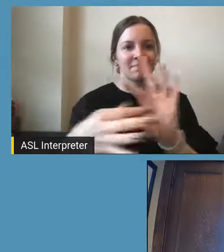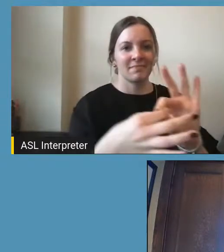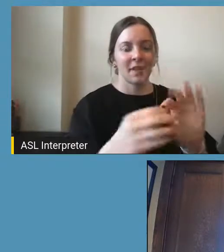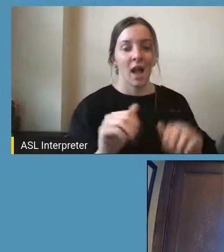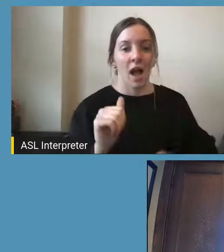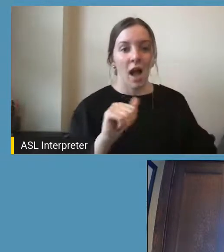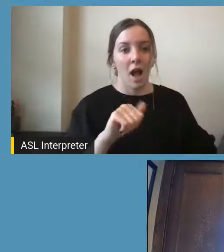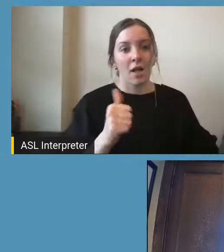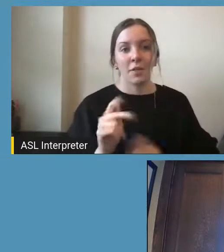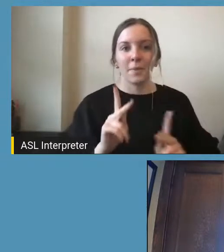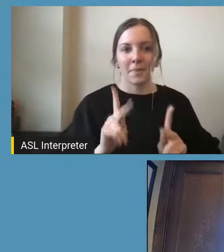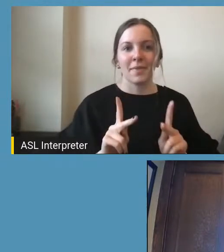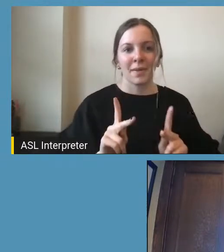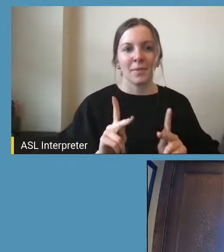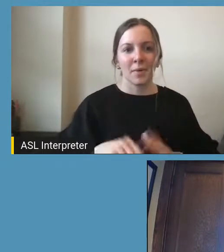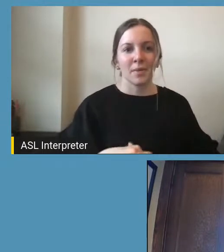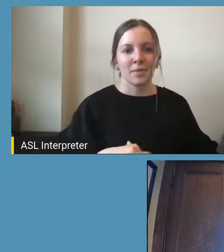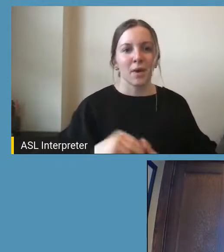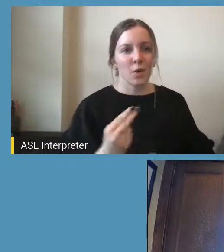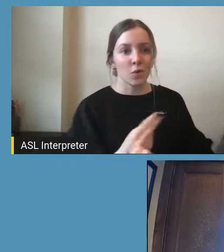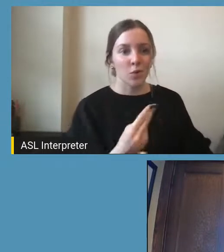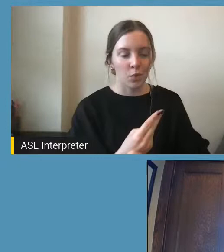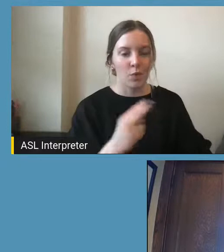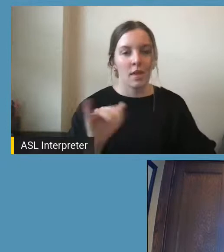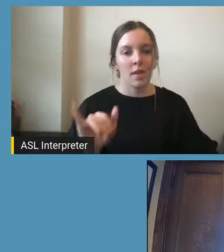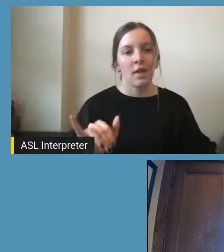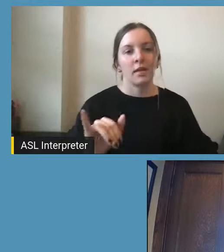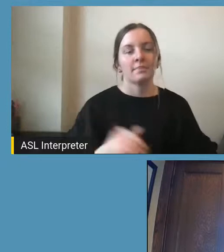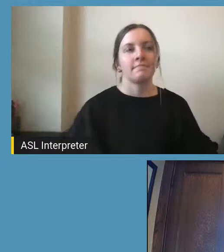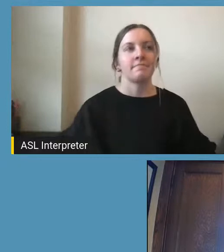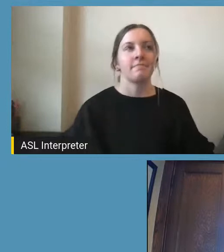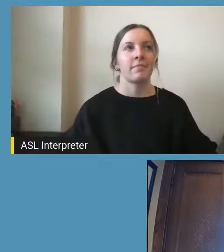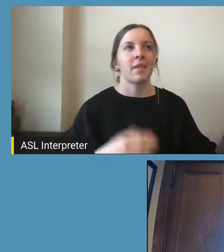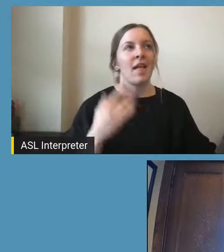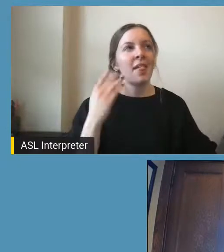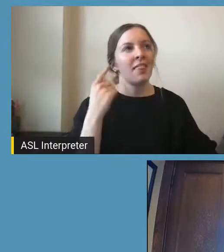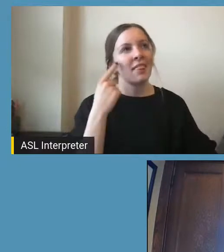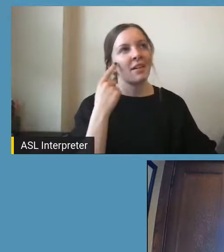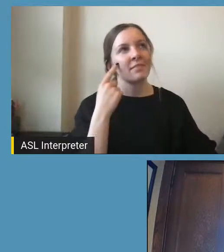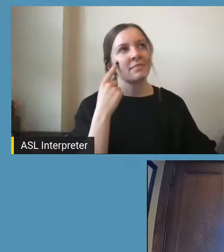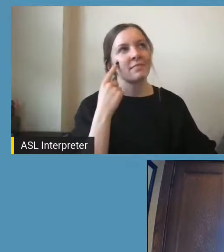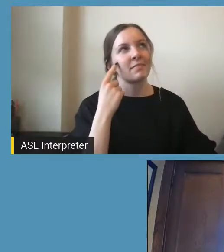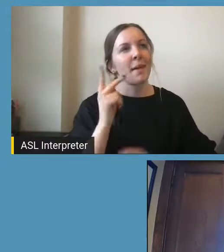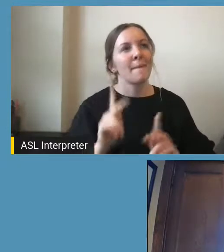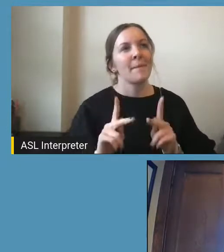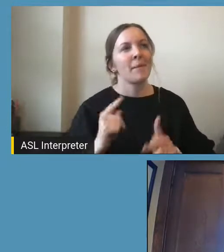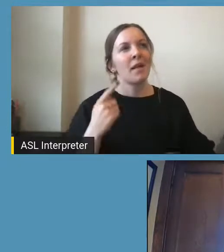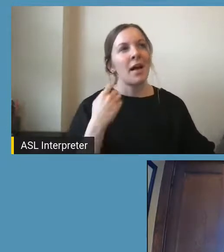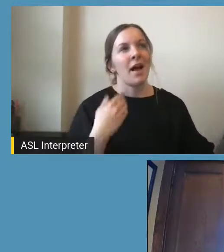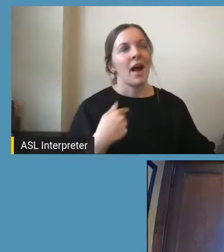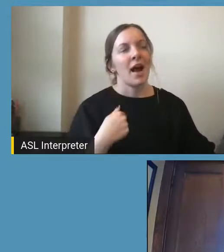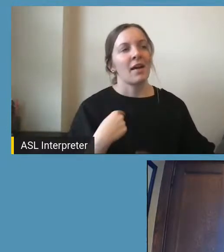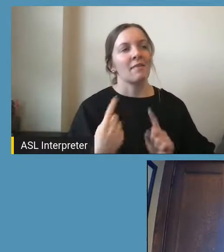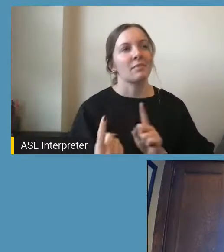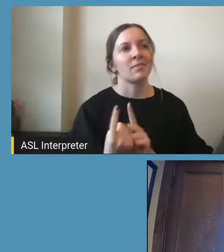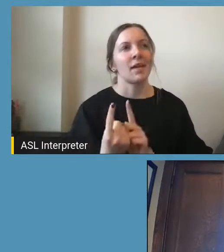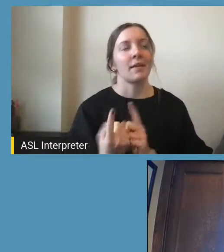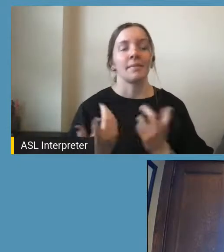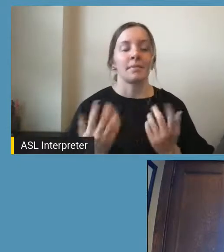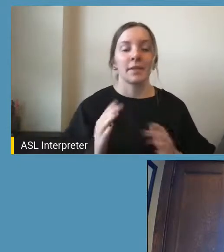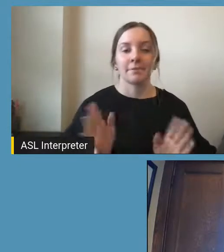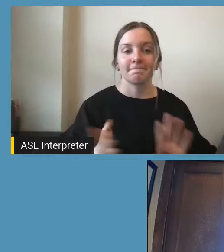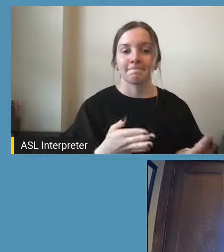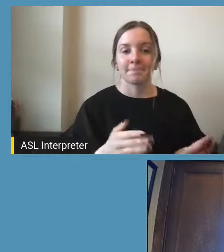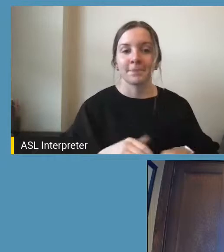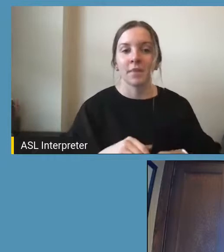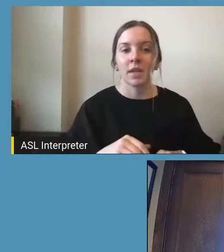out to them. I'm trying to think who I've actually met, but a lot of times if someone does something that really interests